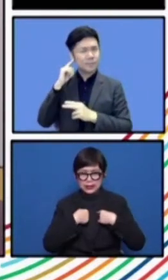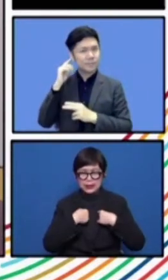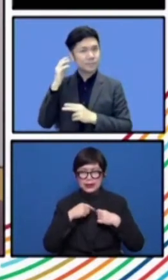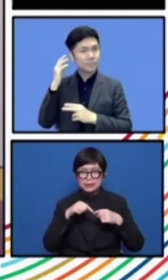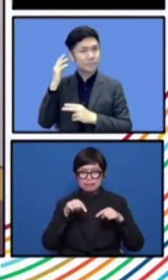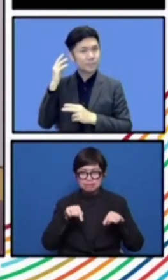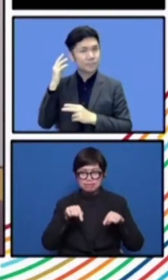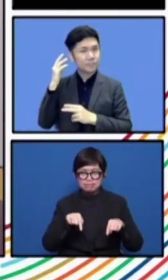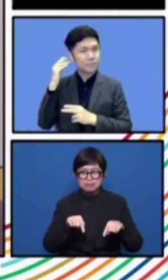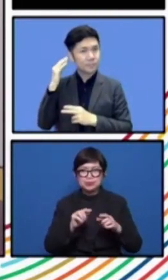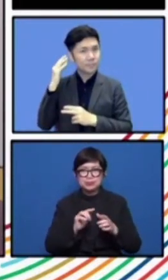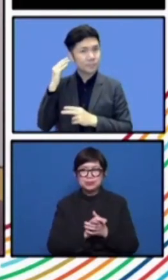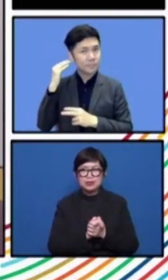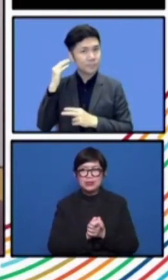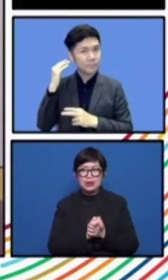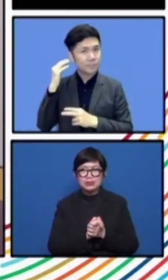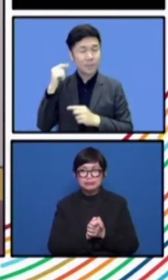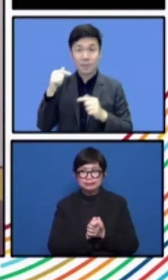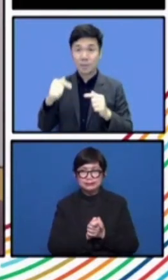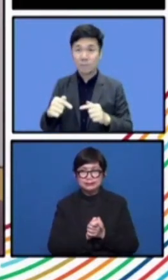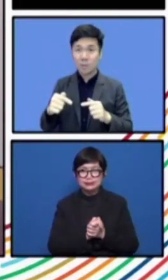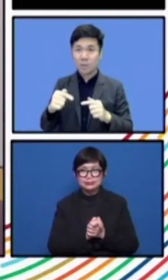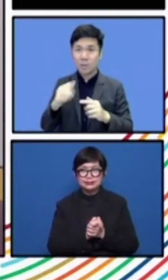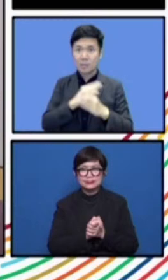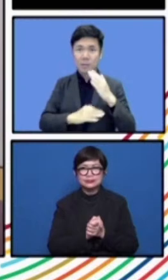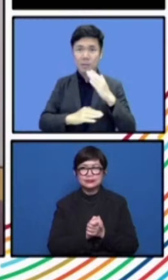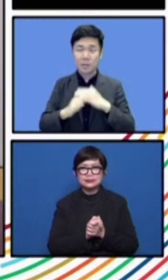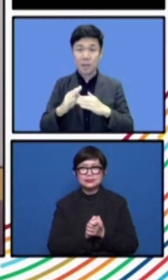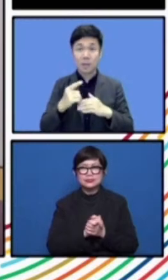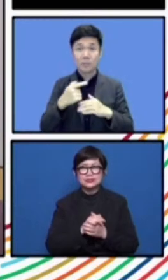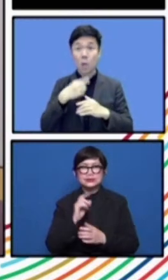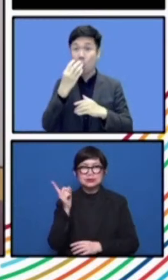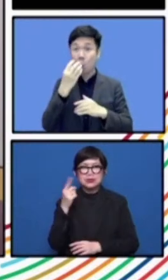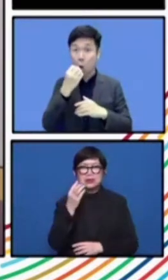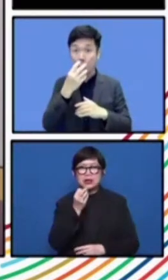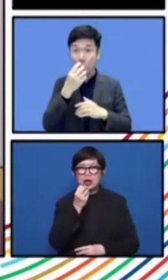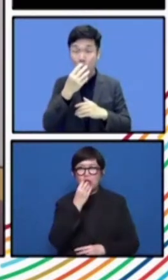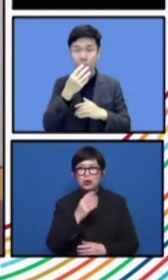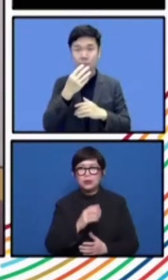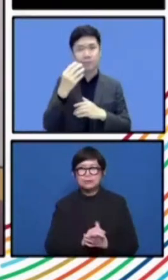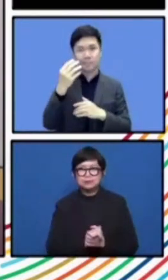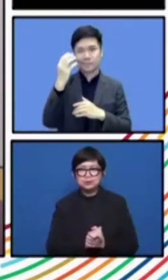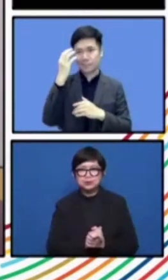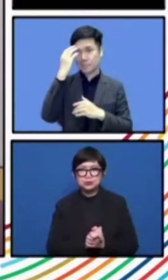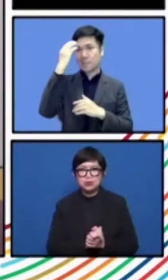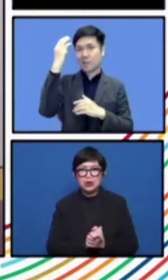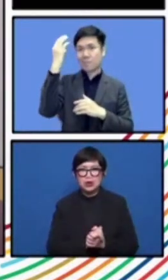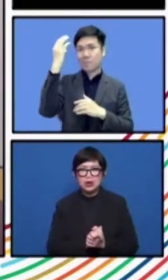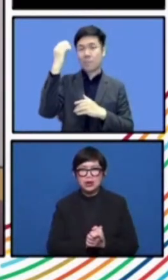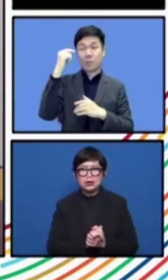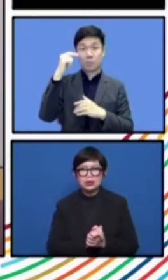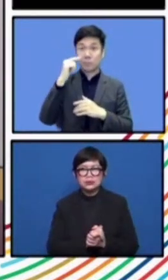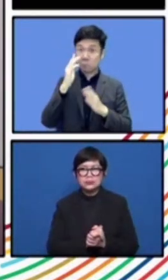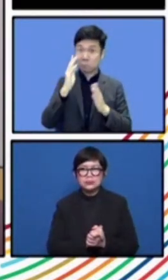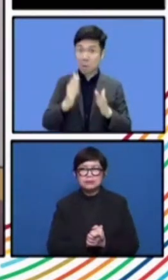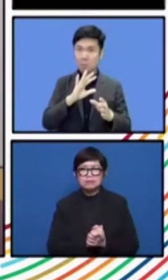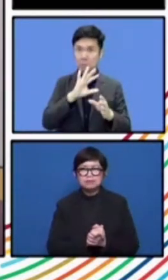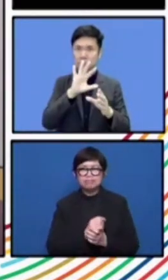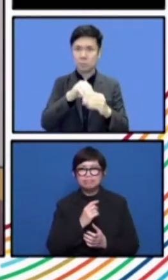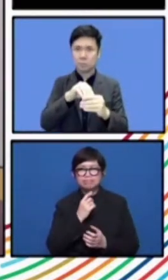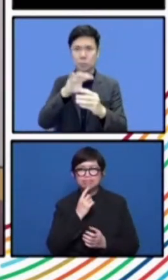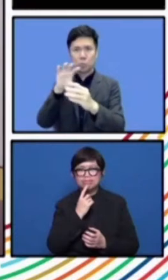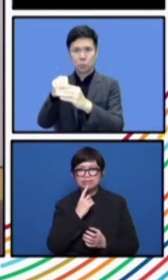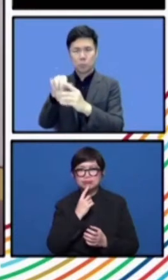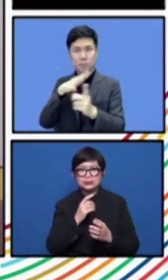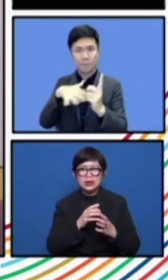abilities the Hong Kong government attaches great importance on developing inclusive environment it's the chair of a